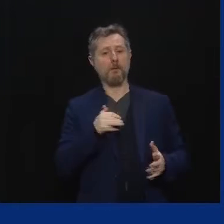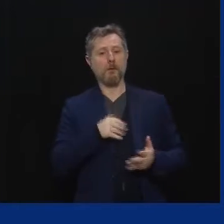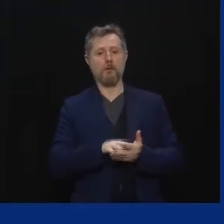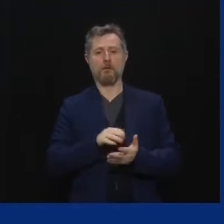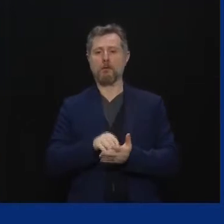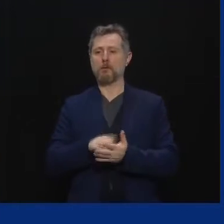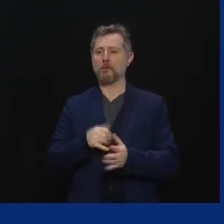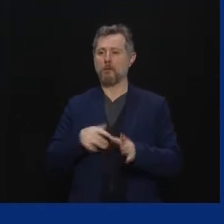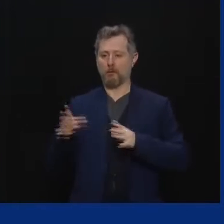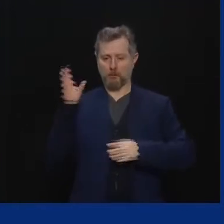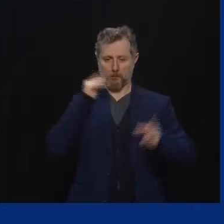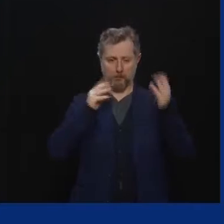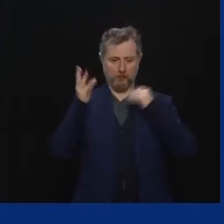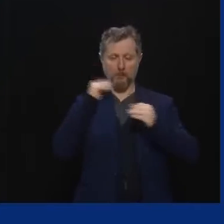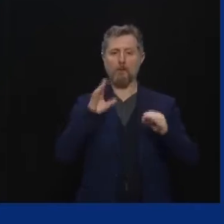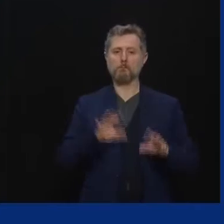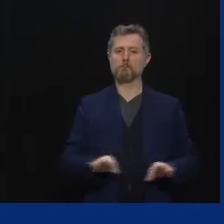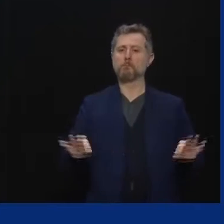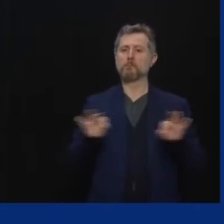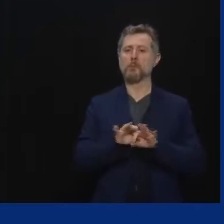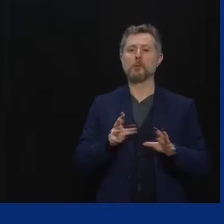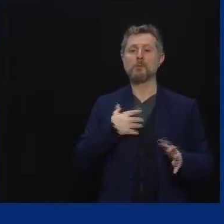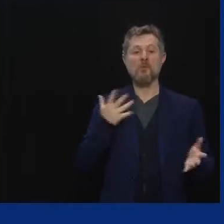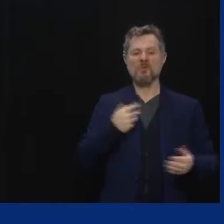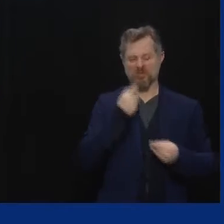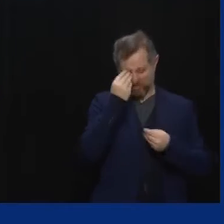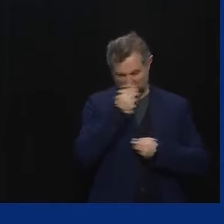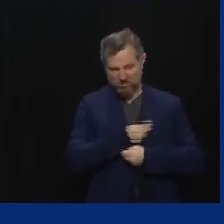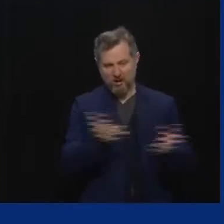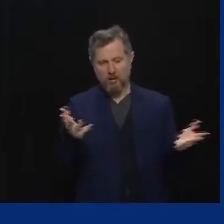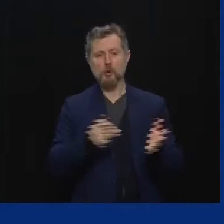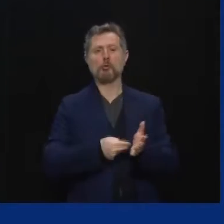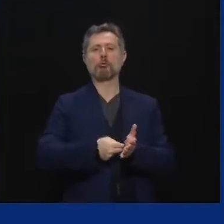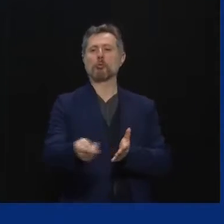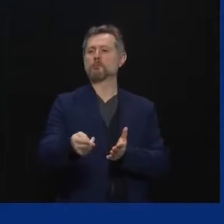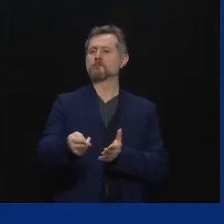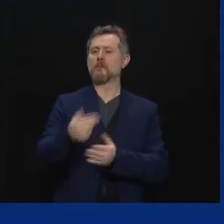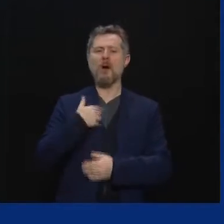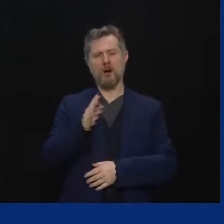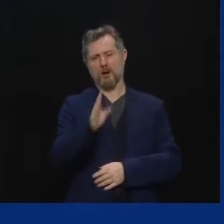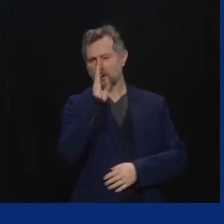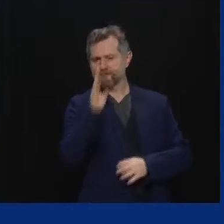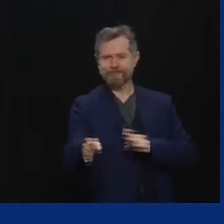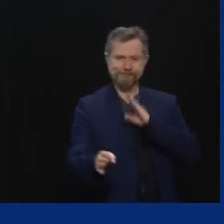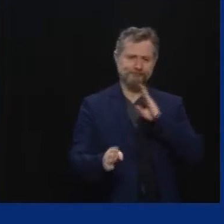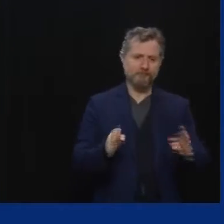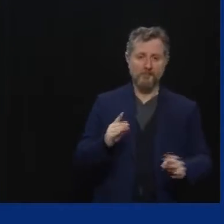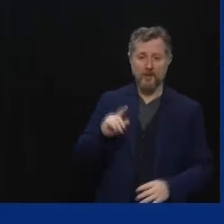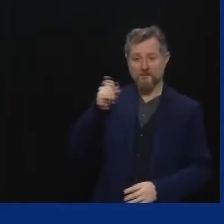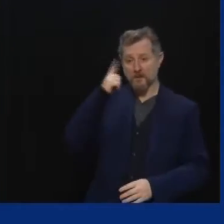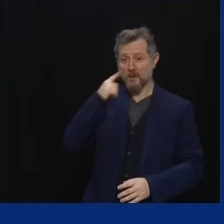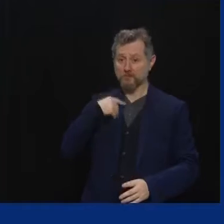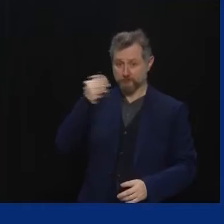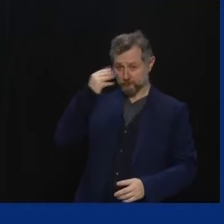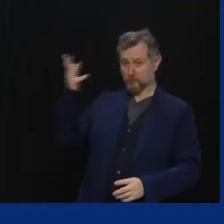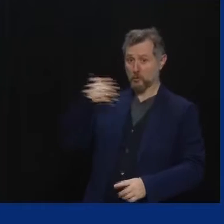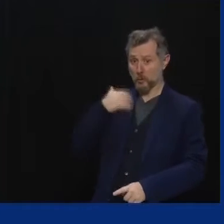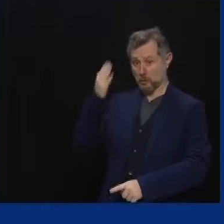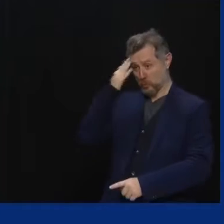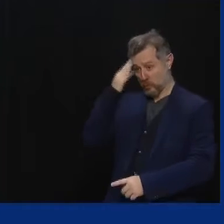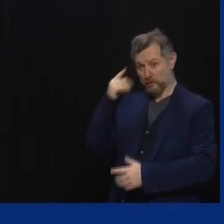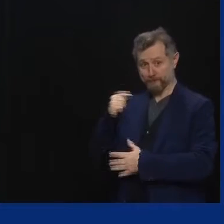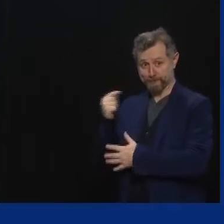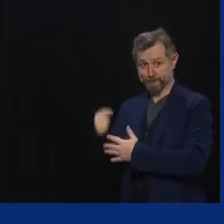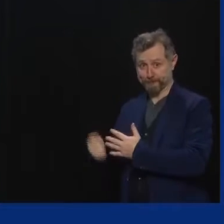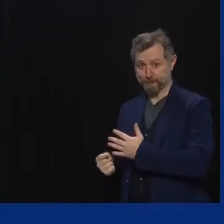better way to put it. I'll tell the governor what we know, what we don't know, and what our best